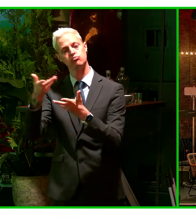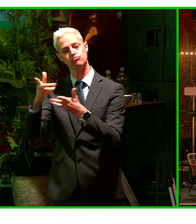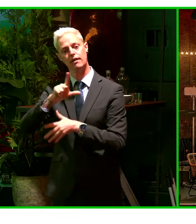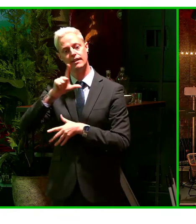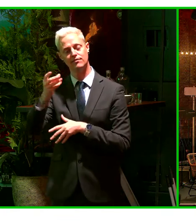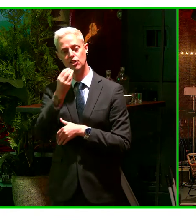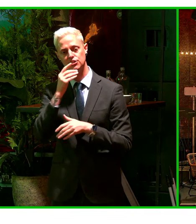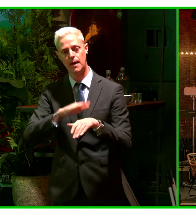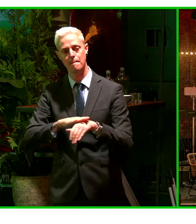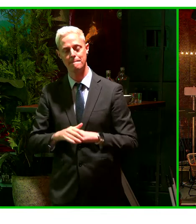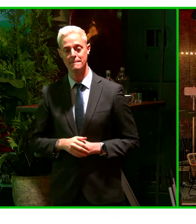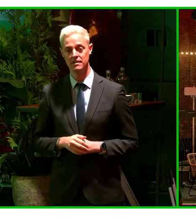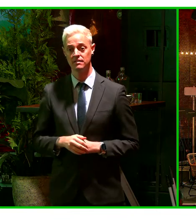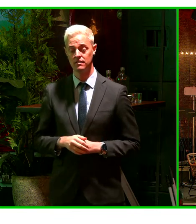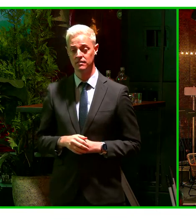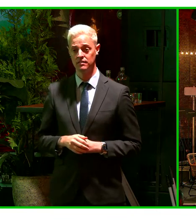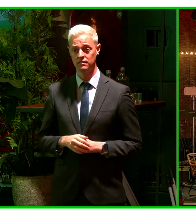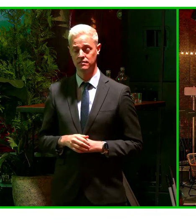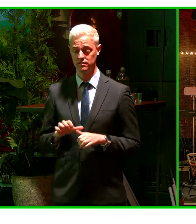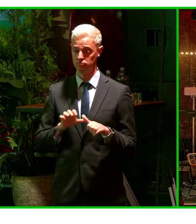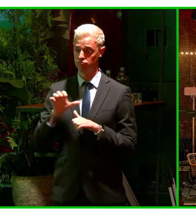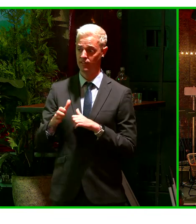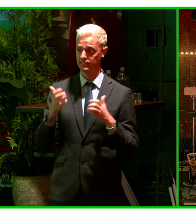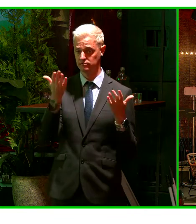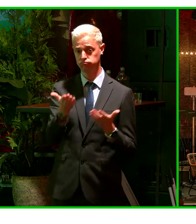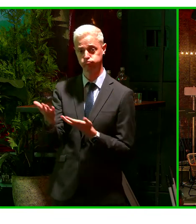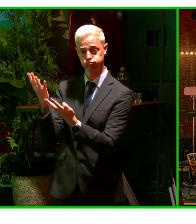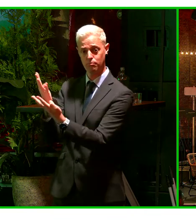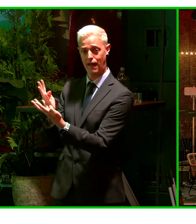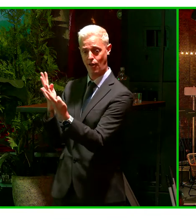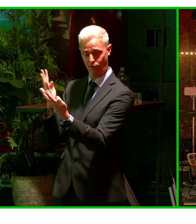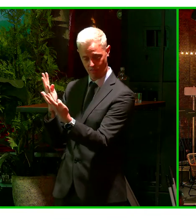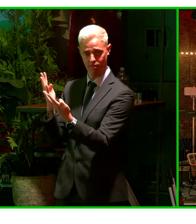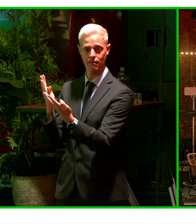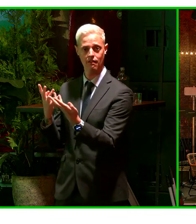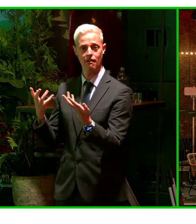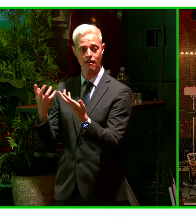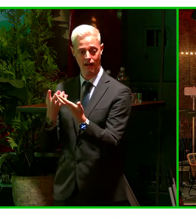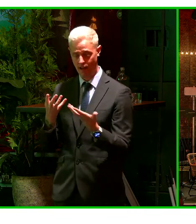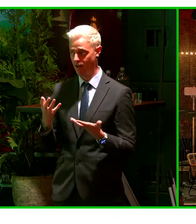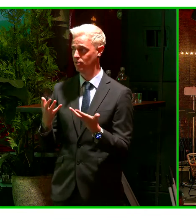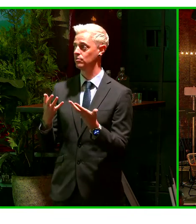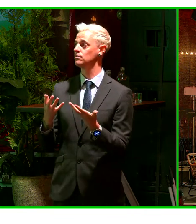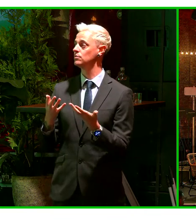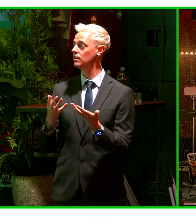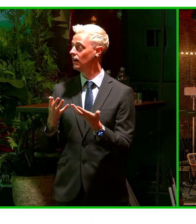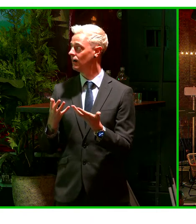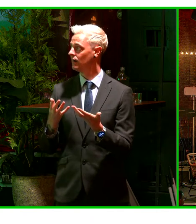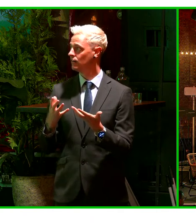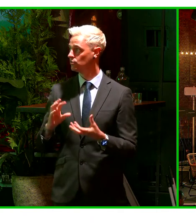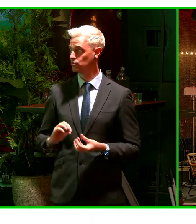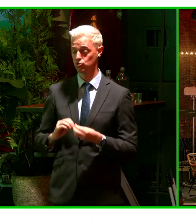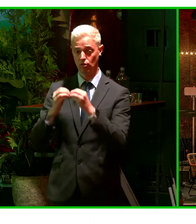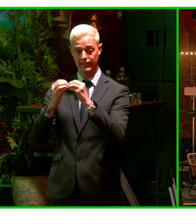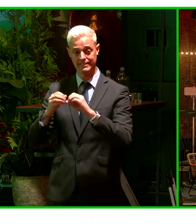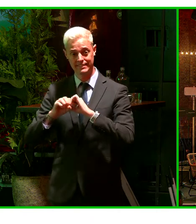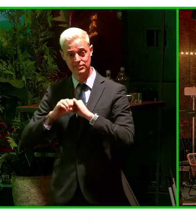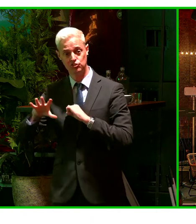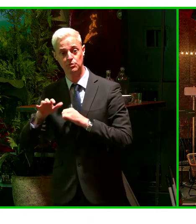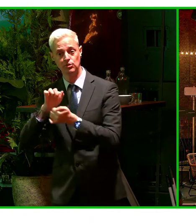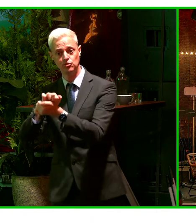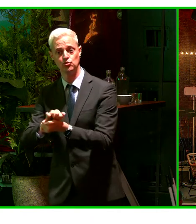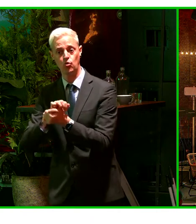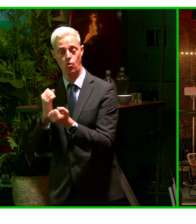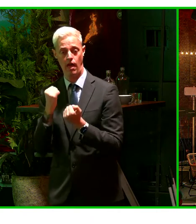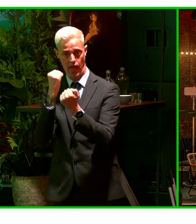lunch. Our next panel now is going to look at how we create, distribute, and store our energy. And so I'd like to